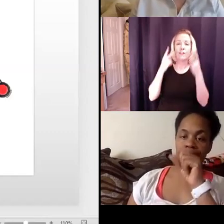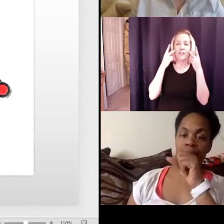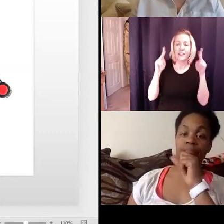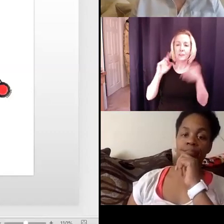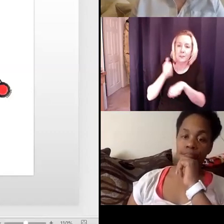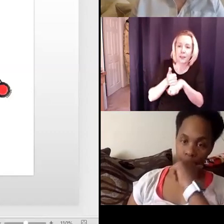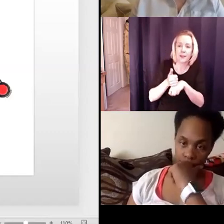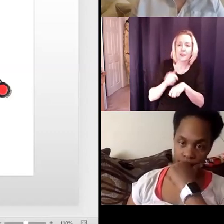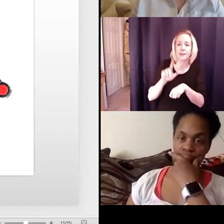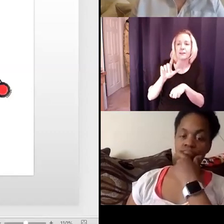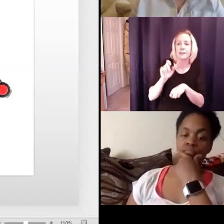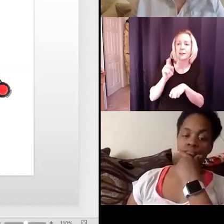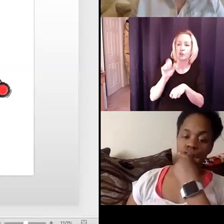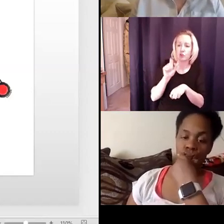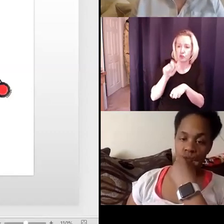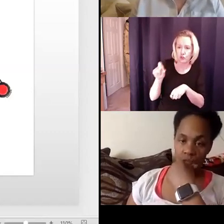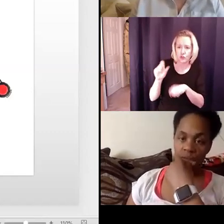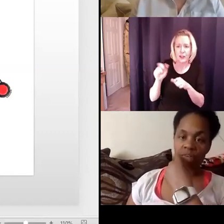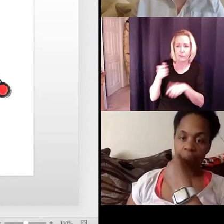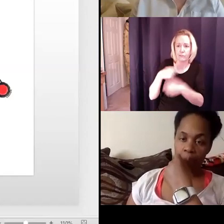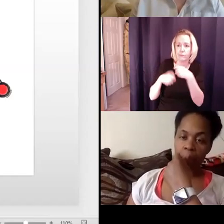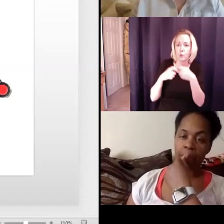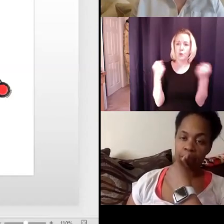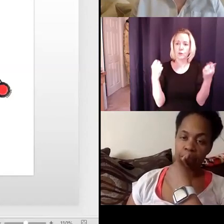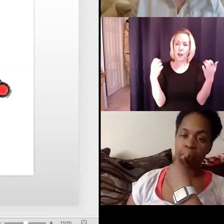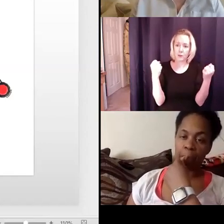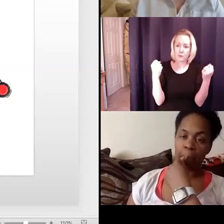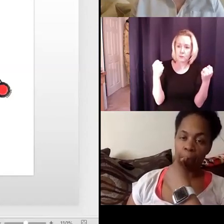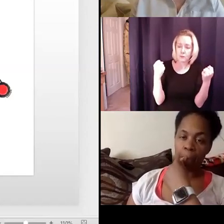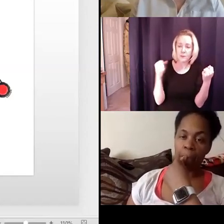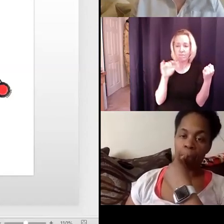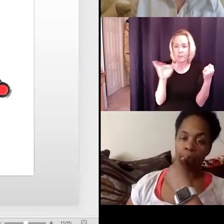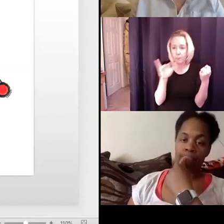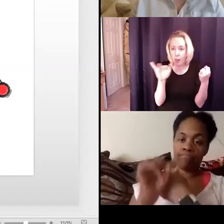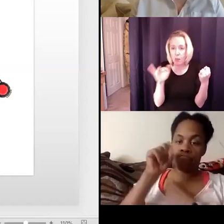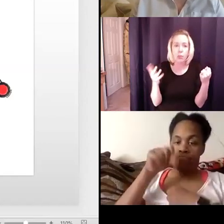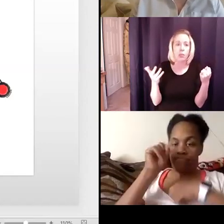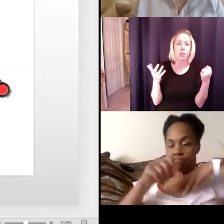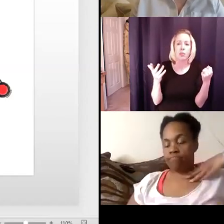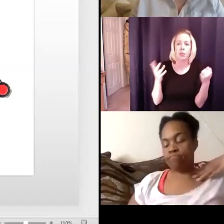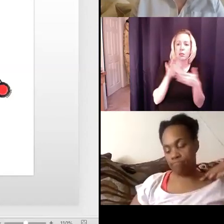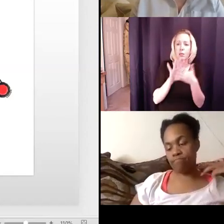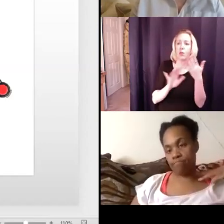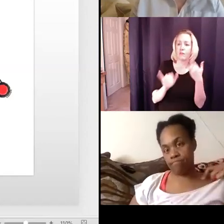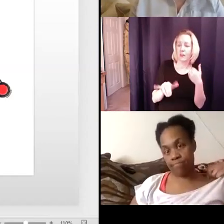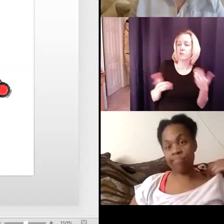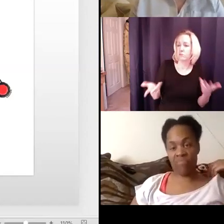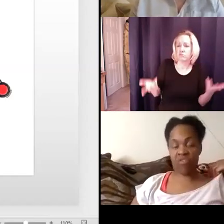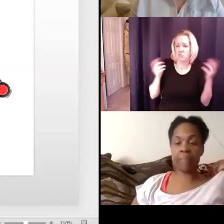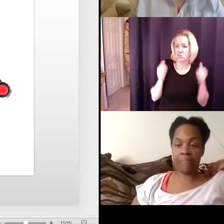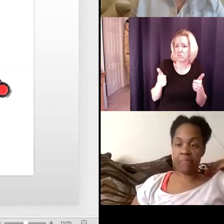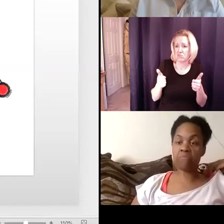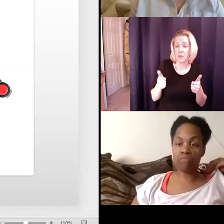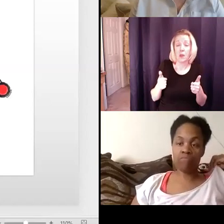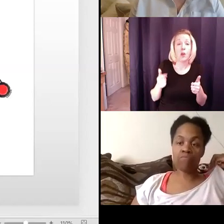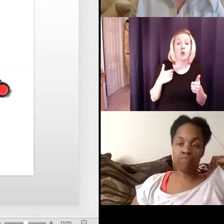letters can be presented in sign language, can be done through finger spelling, all of that stuff. And so I am just going to